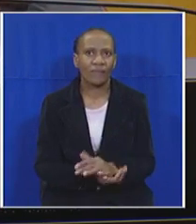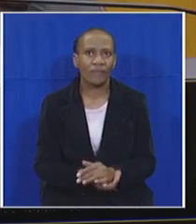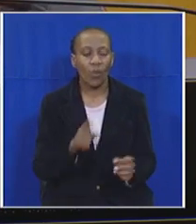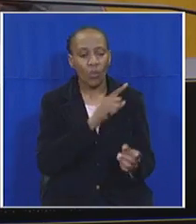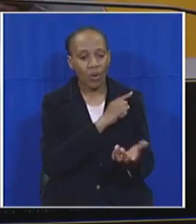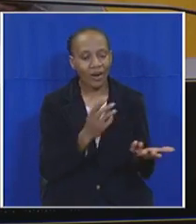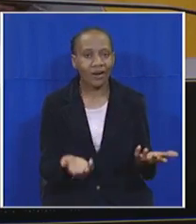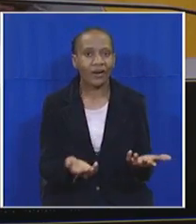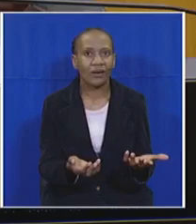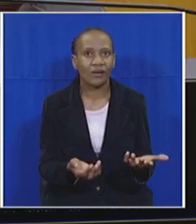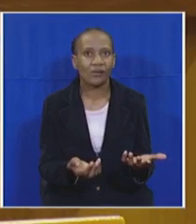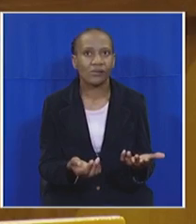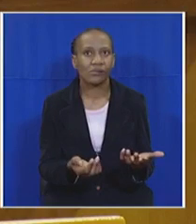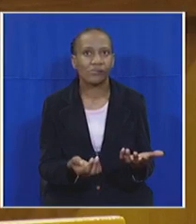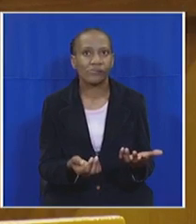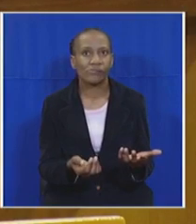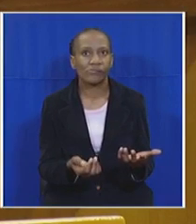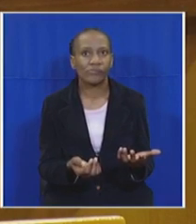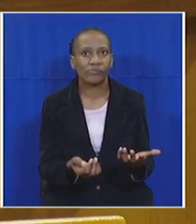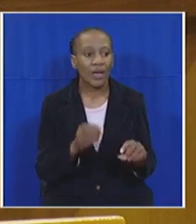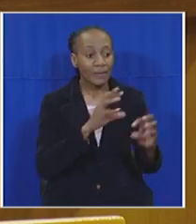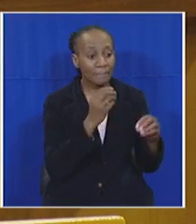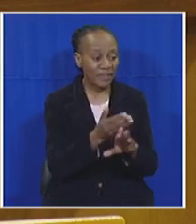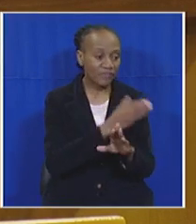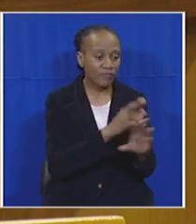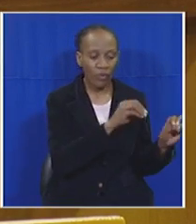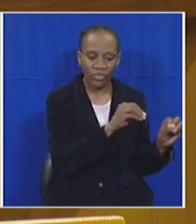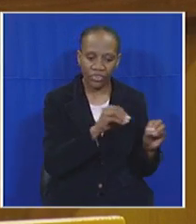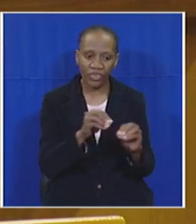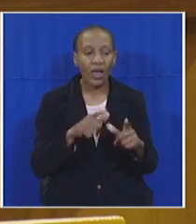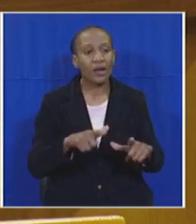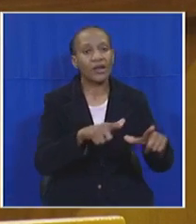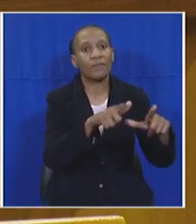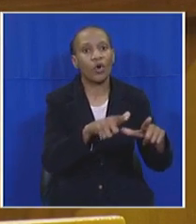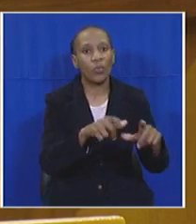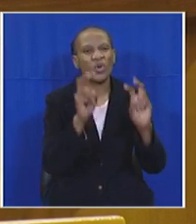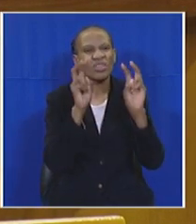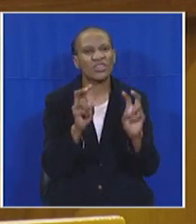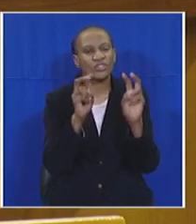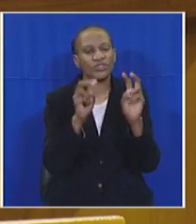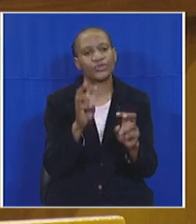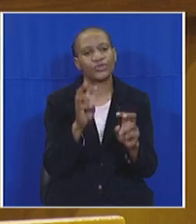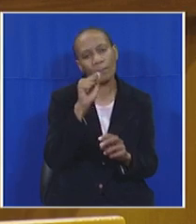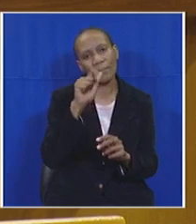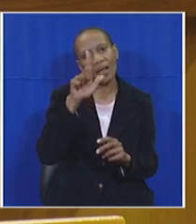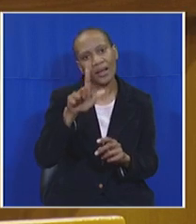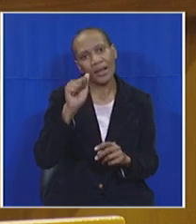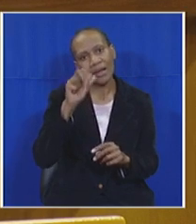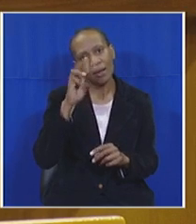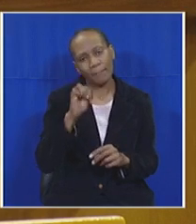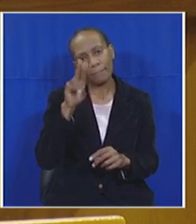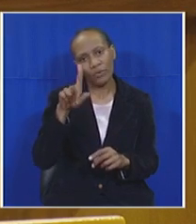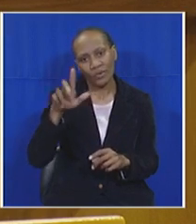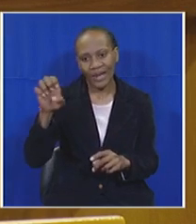Why, while they have been dragging their feet in Limpopo in resolving the Malalumilele issue, Mr.